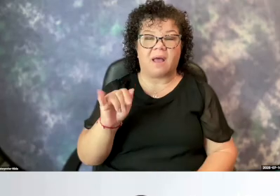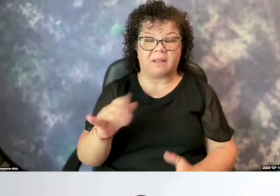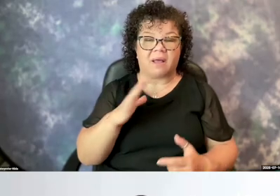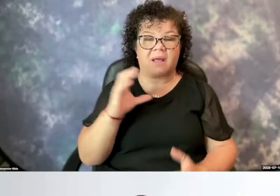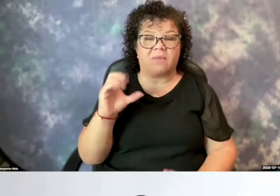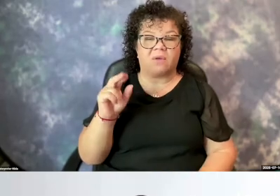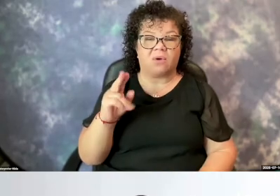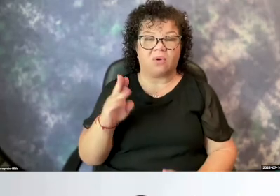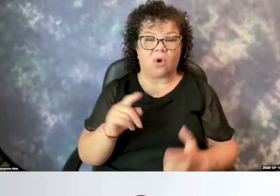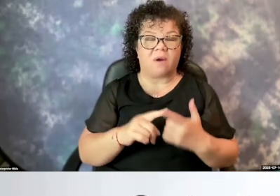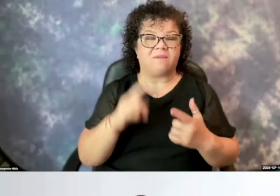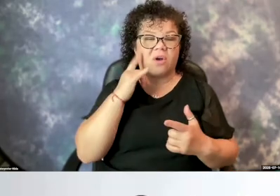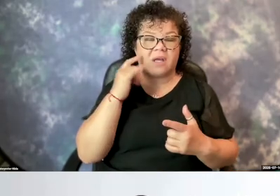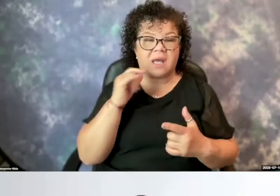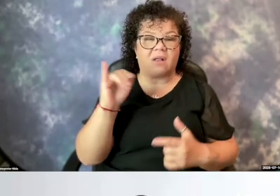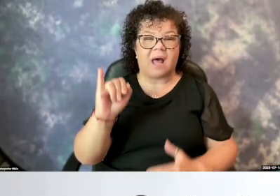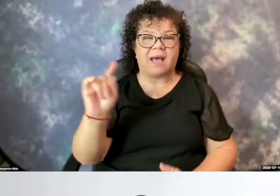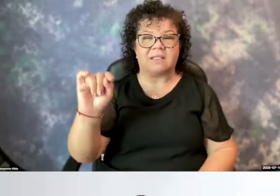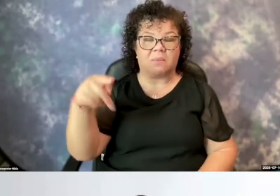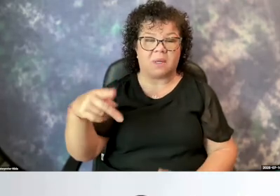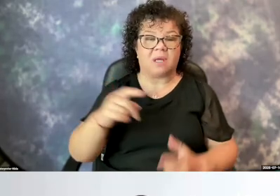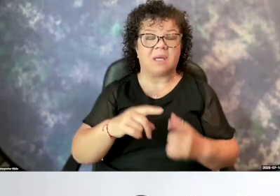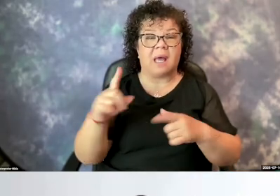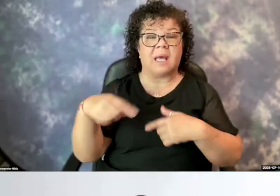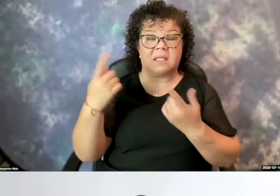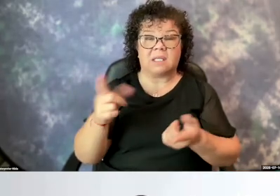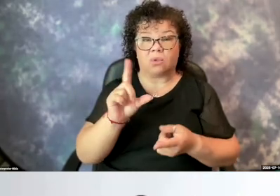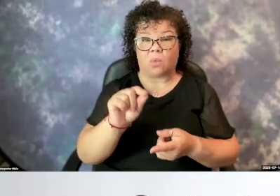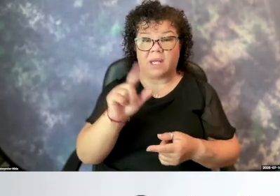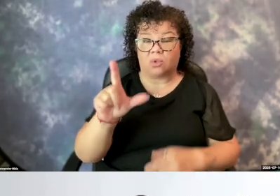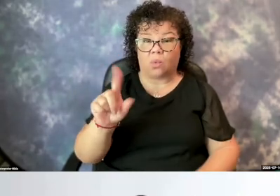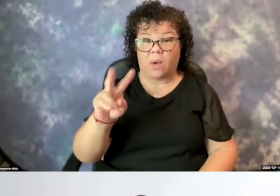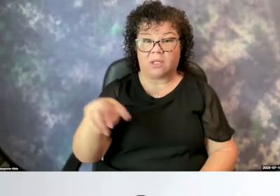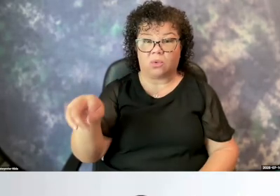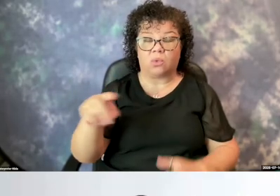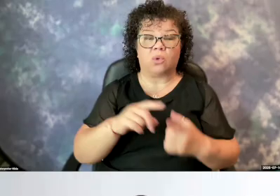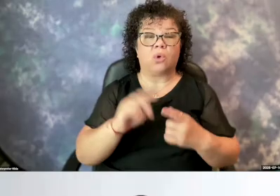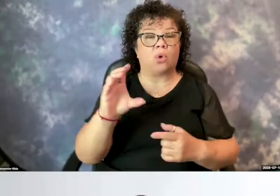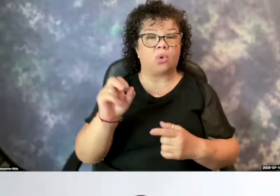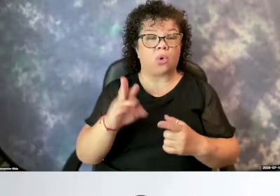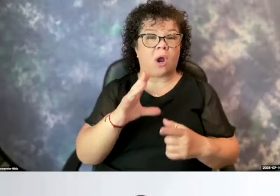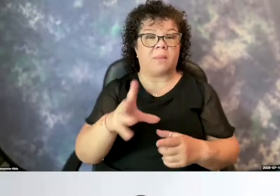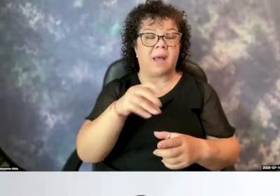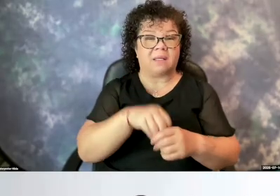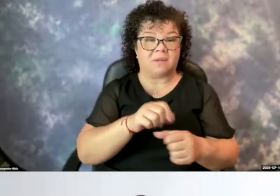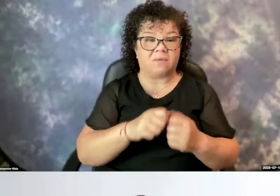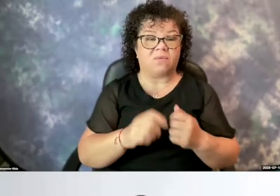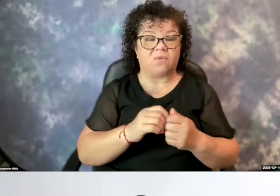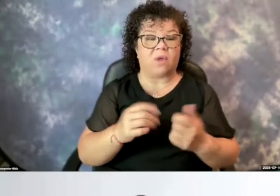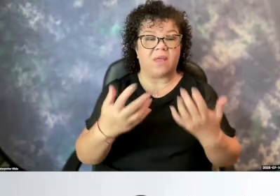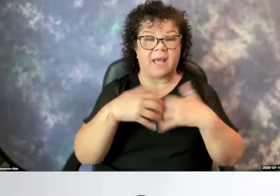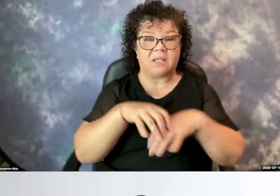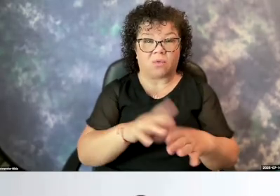Good morning. My name is Ali Koustani, and I'm the CARB project lead for Cal-ITP. Since